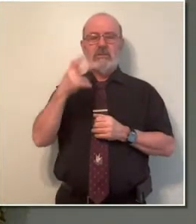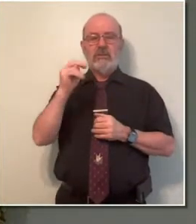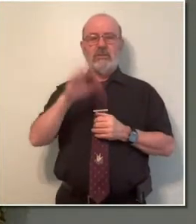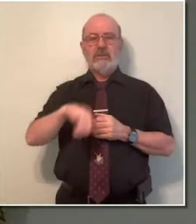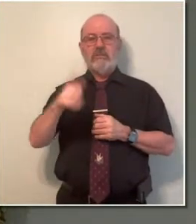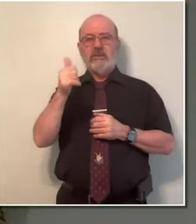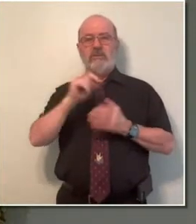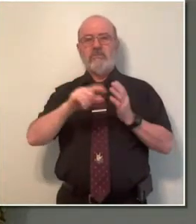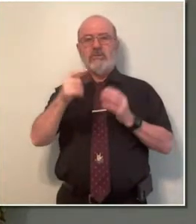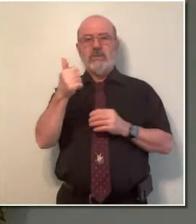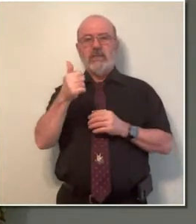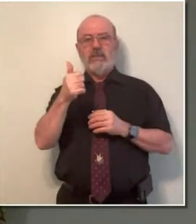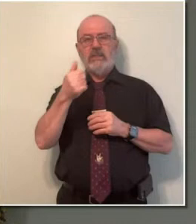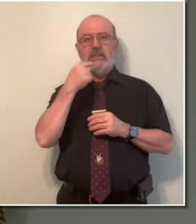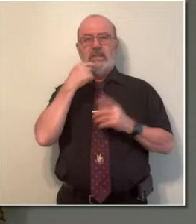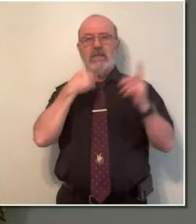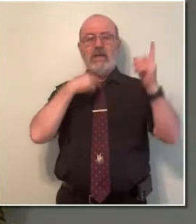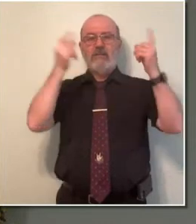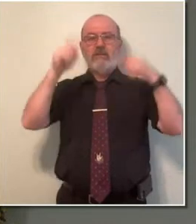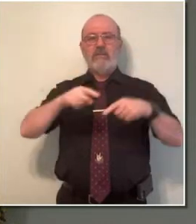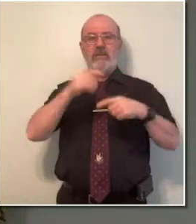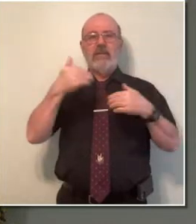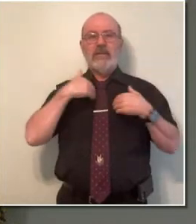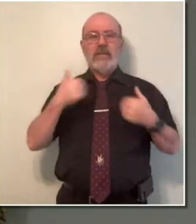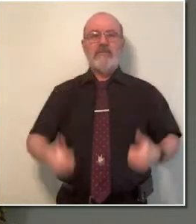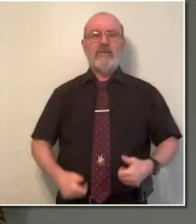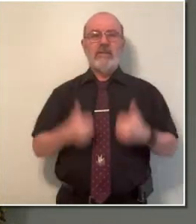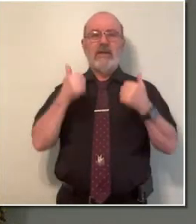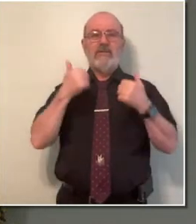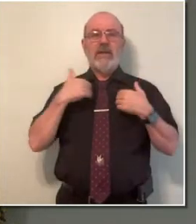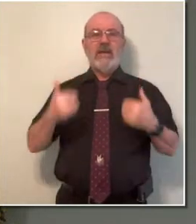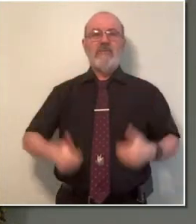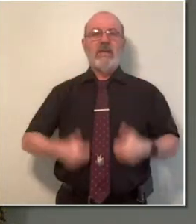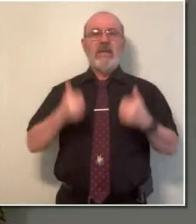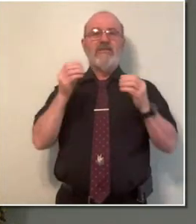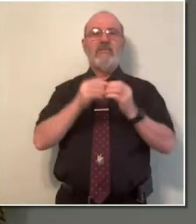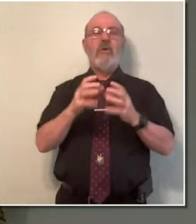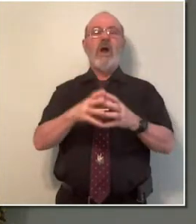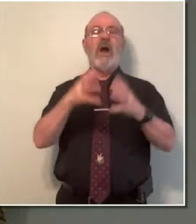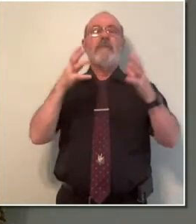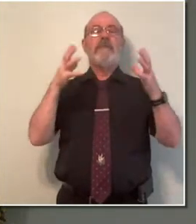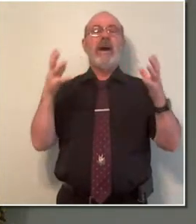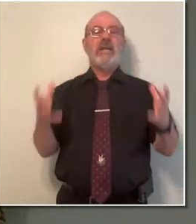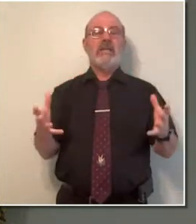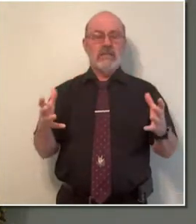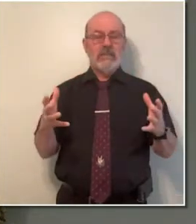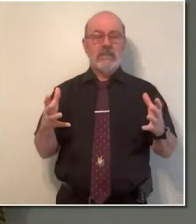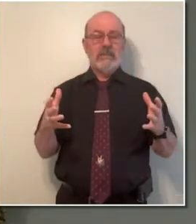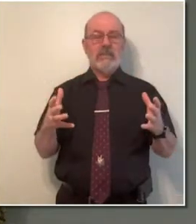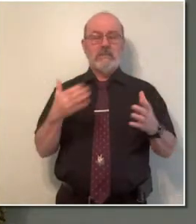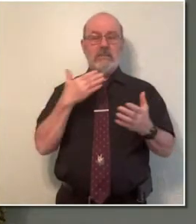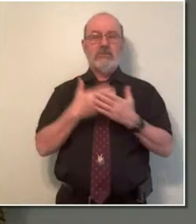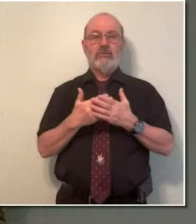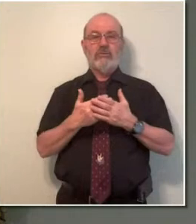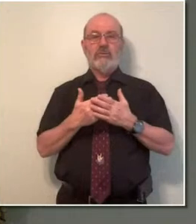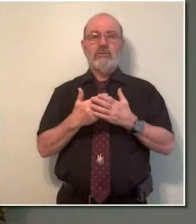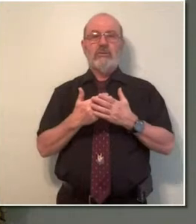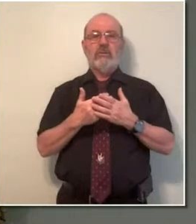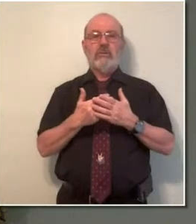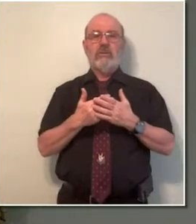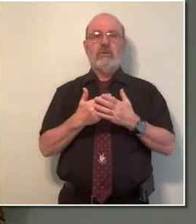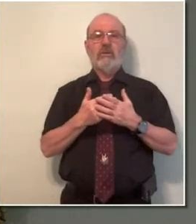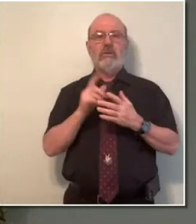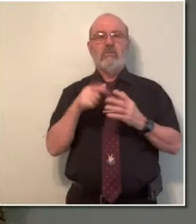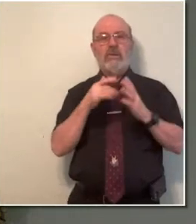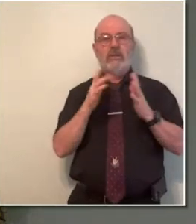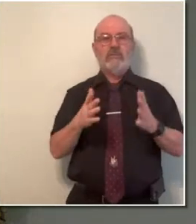10. He said, I am come that they might have life and that they might have it more abundantly. Isn't that good? You know, when a Christian is